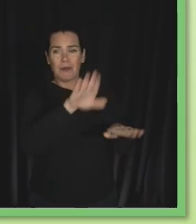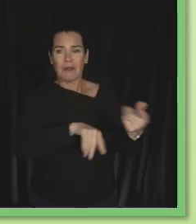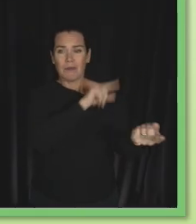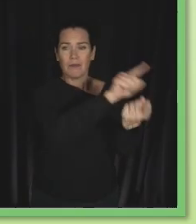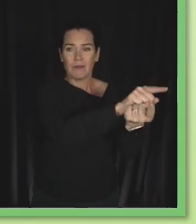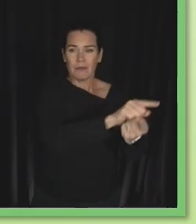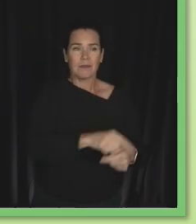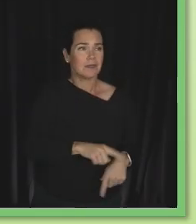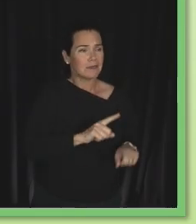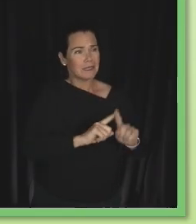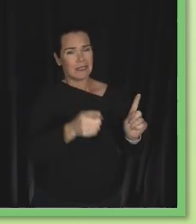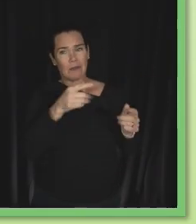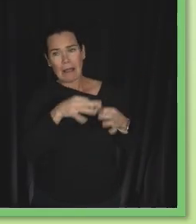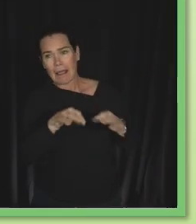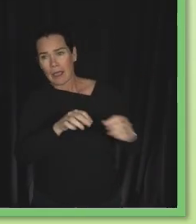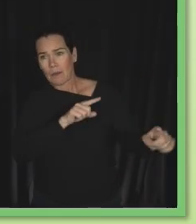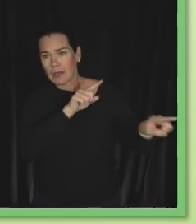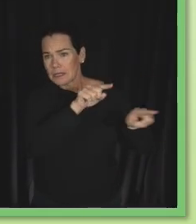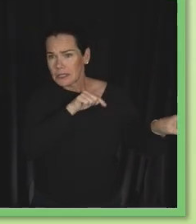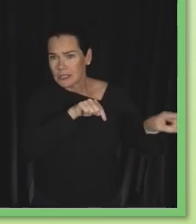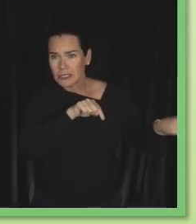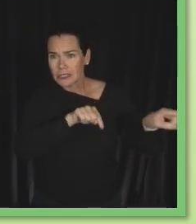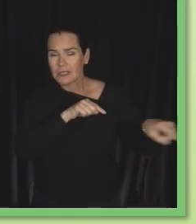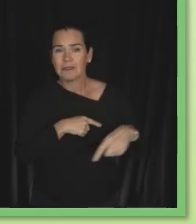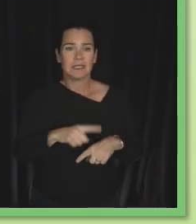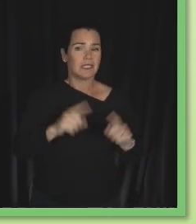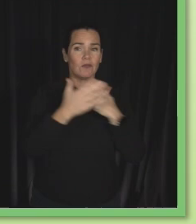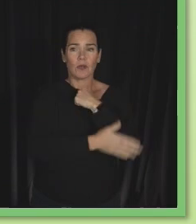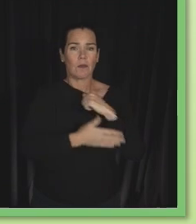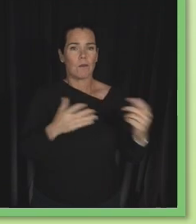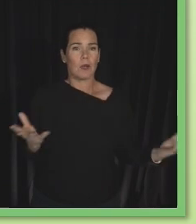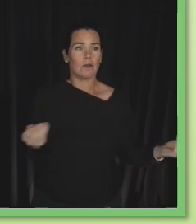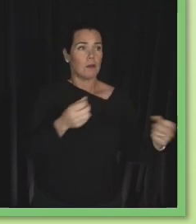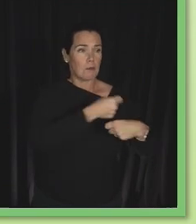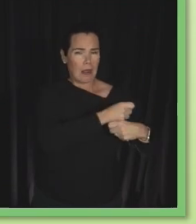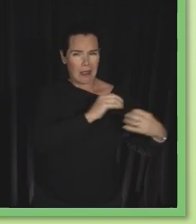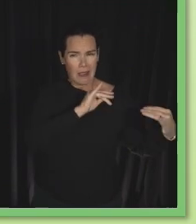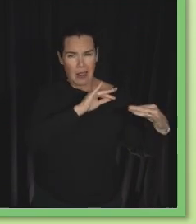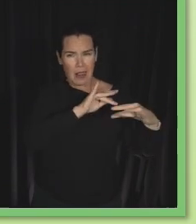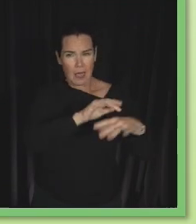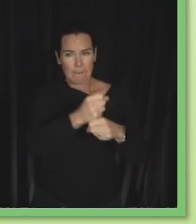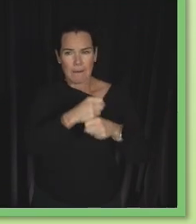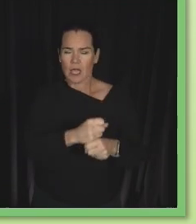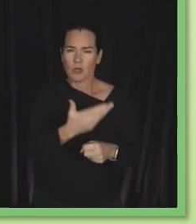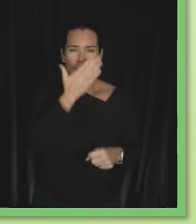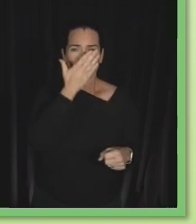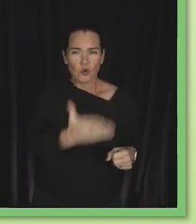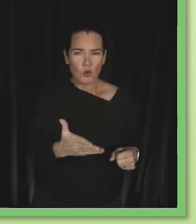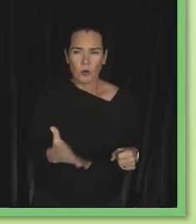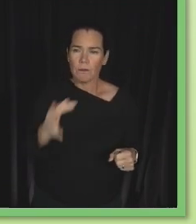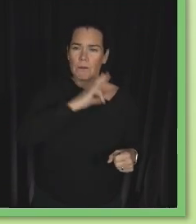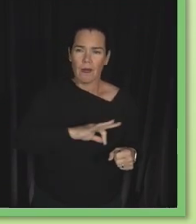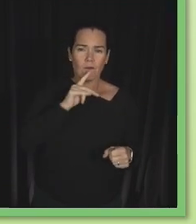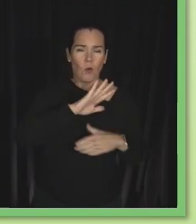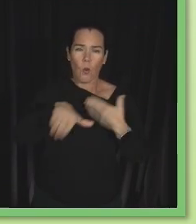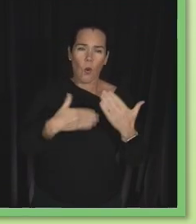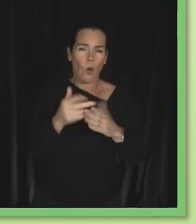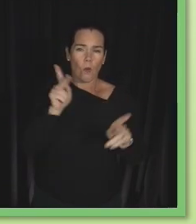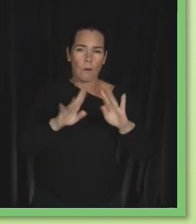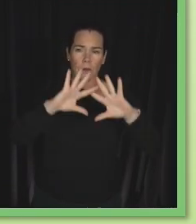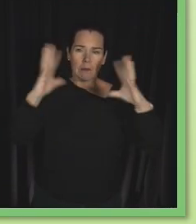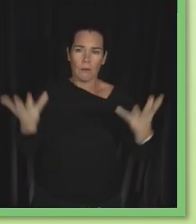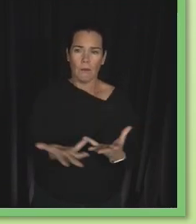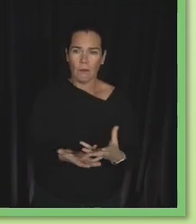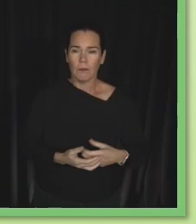speaking different languages from different countries, and giving us this amazing, powerful public good that we are all using. So we are